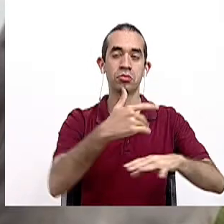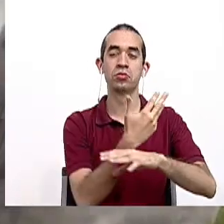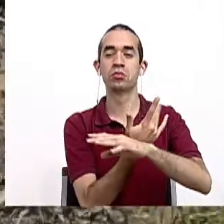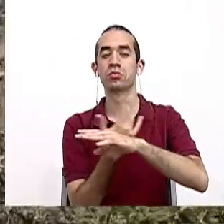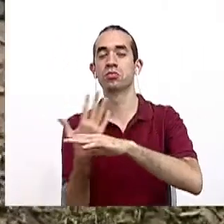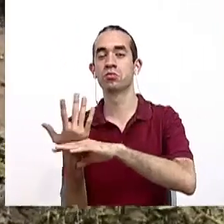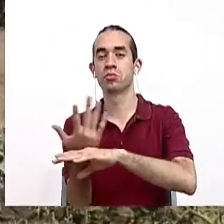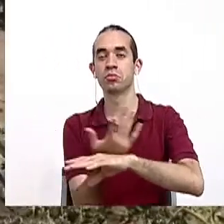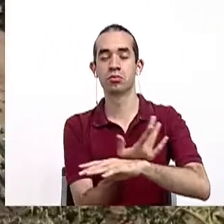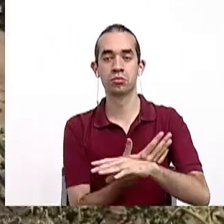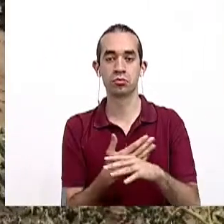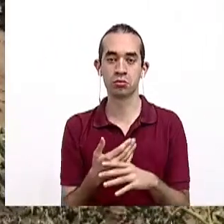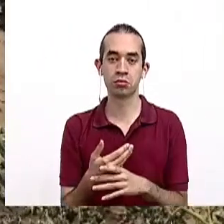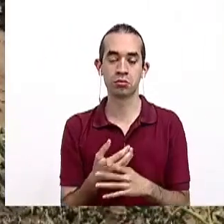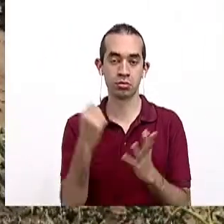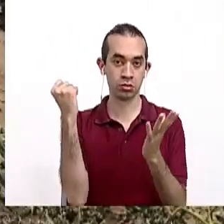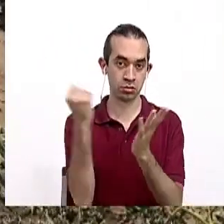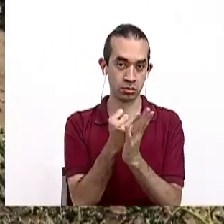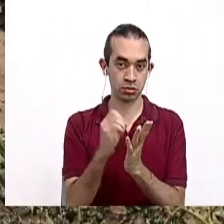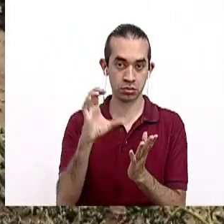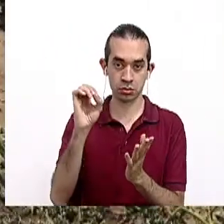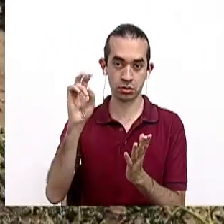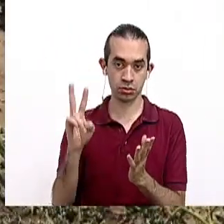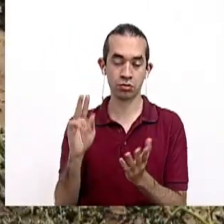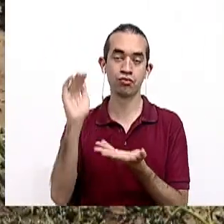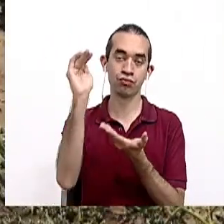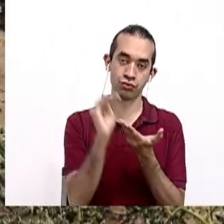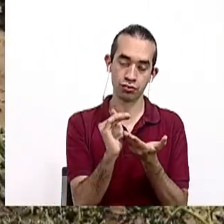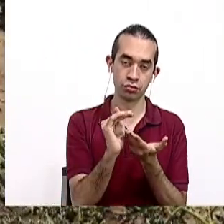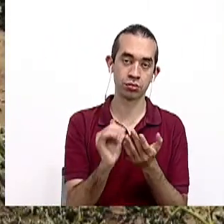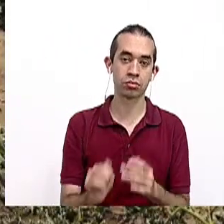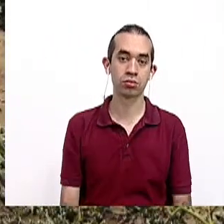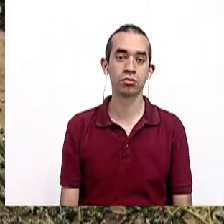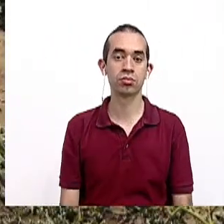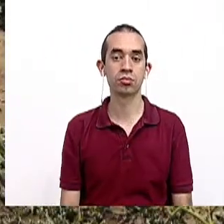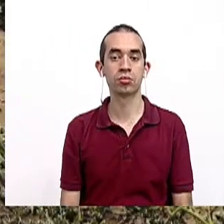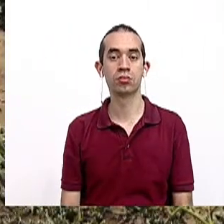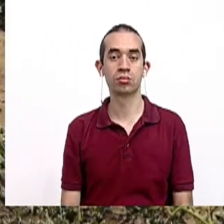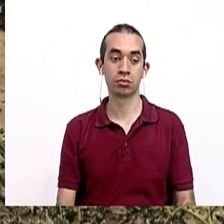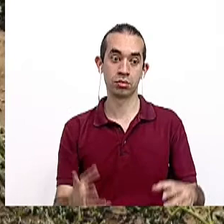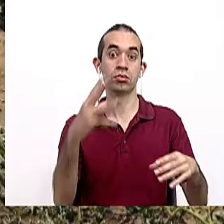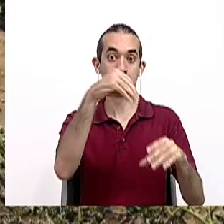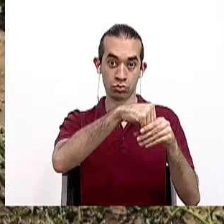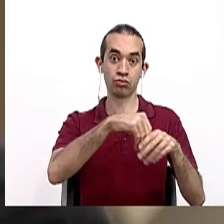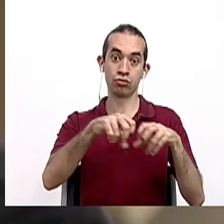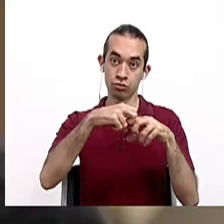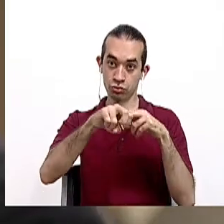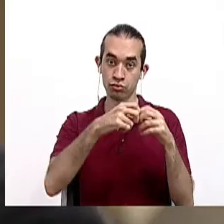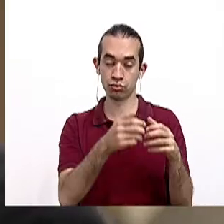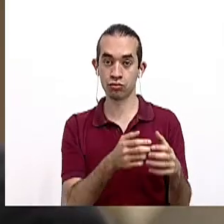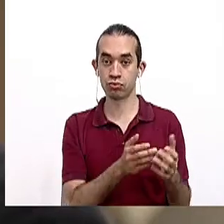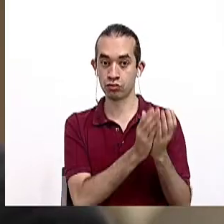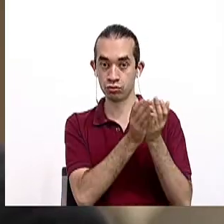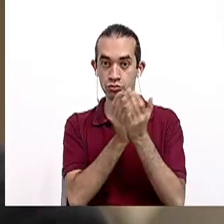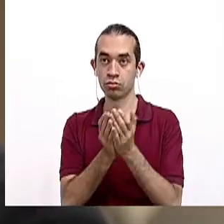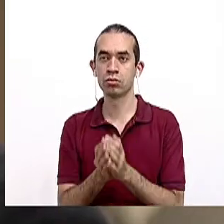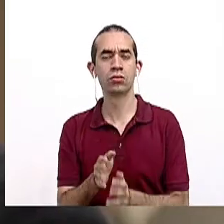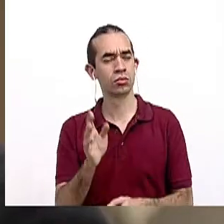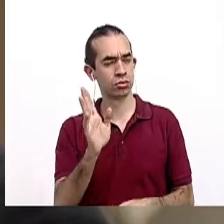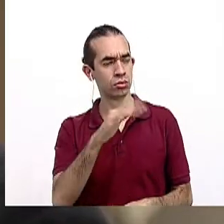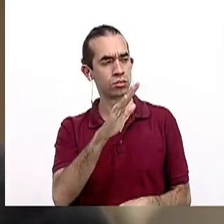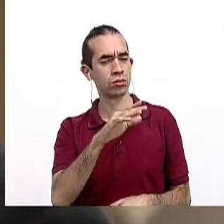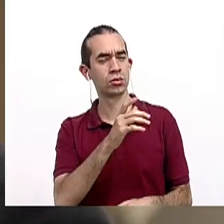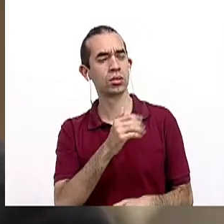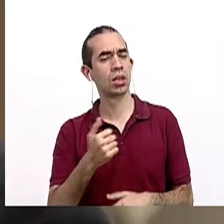then the carbon footprint is lower, even when you account for the transportation. So what can Canadians take away from your